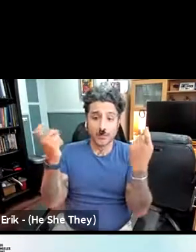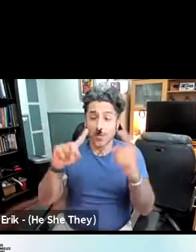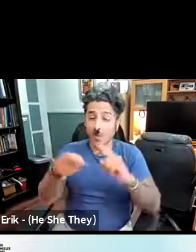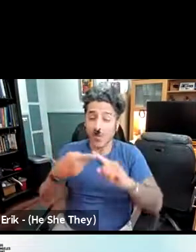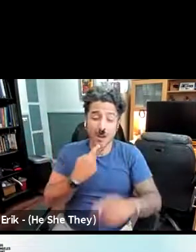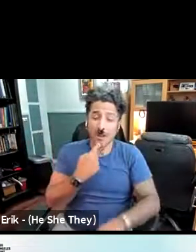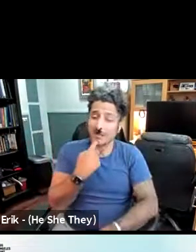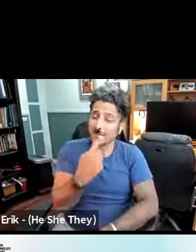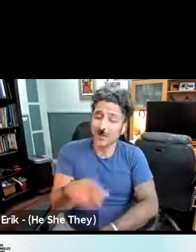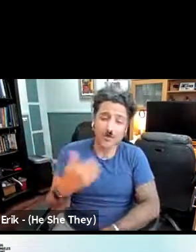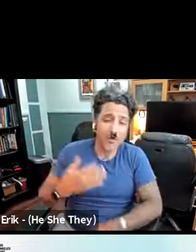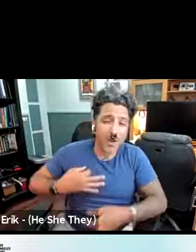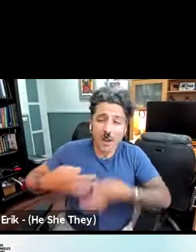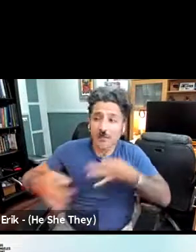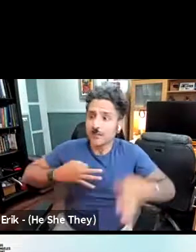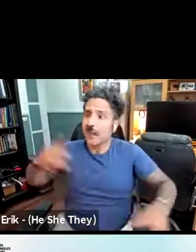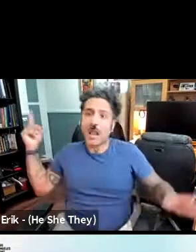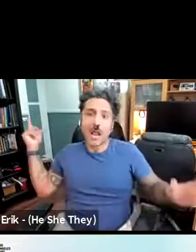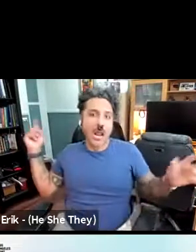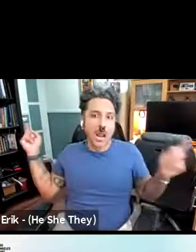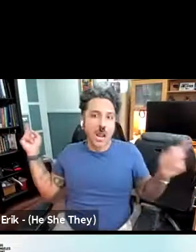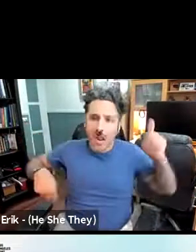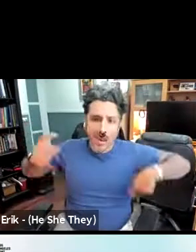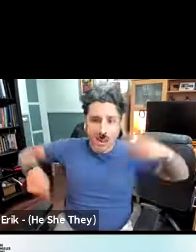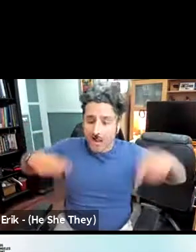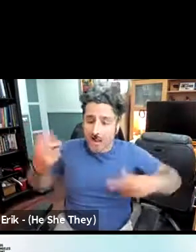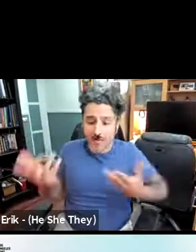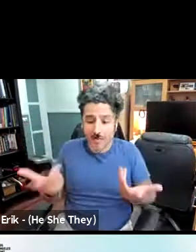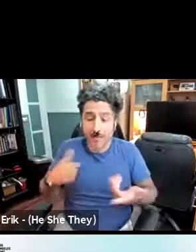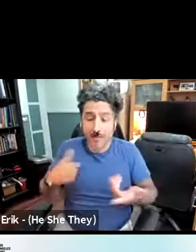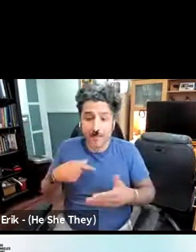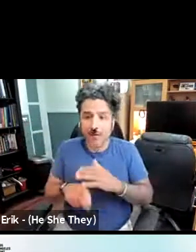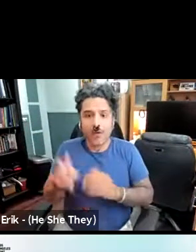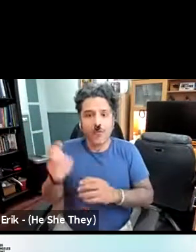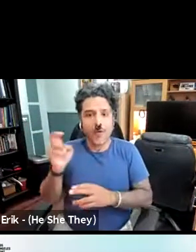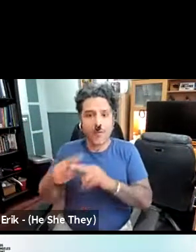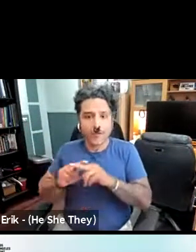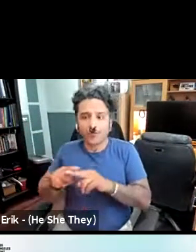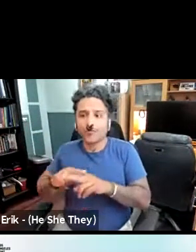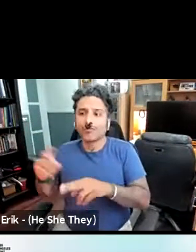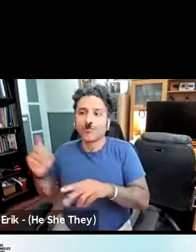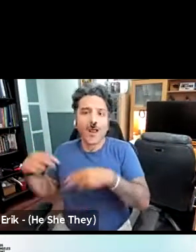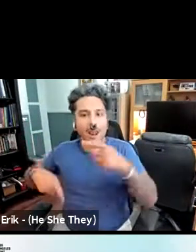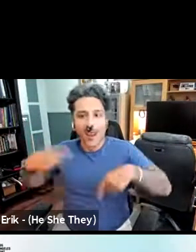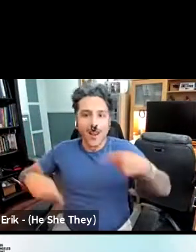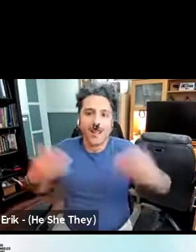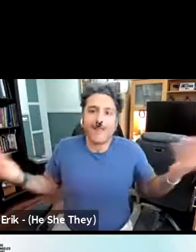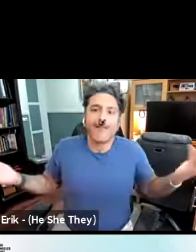why I was coming in and running, because I literally ran from the train,